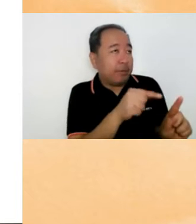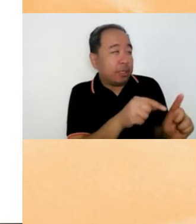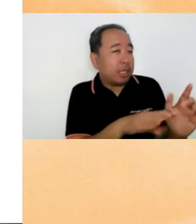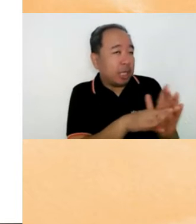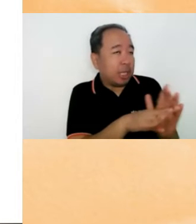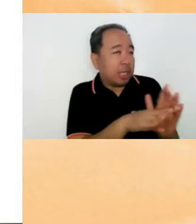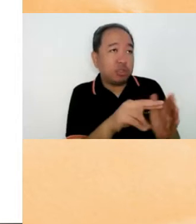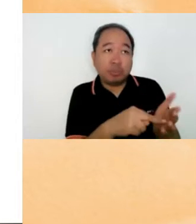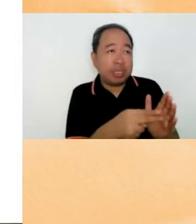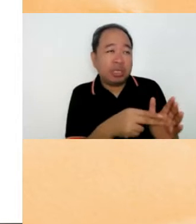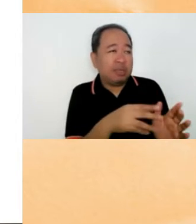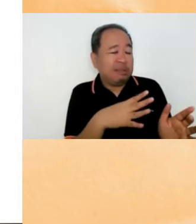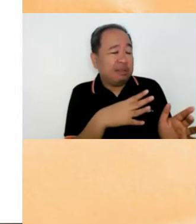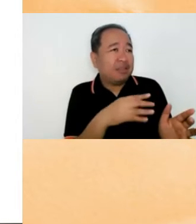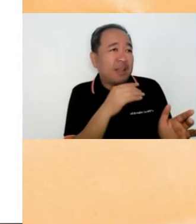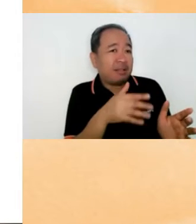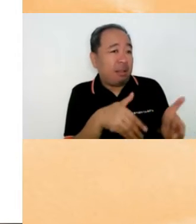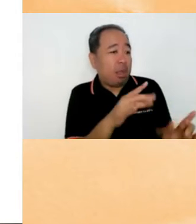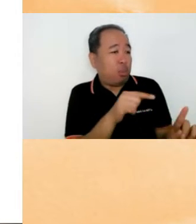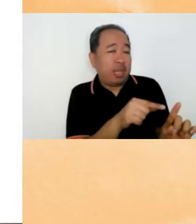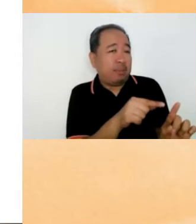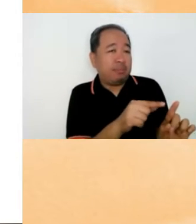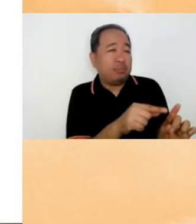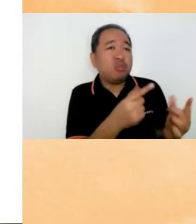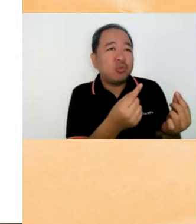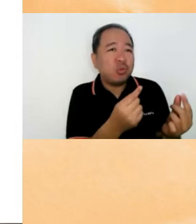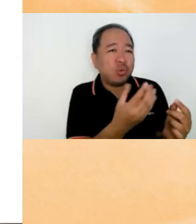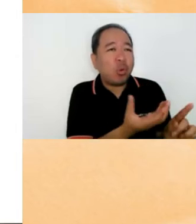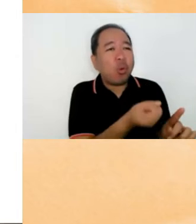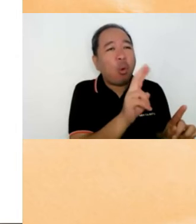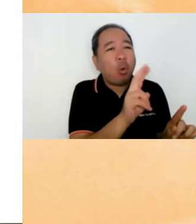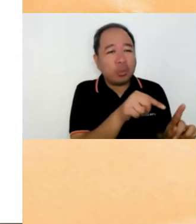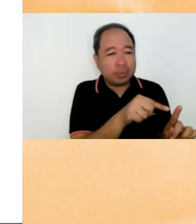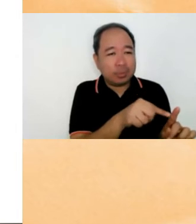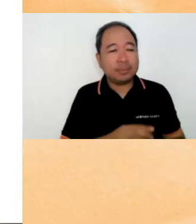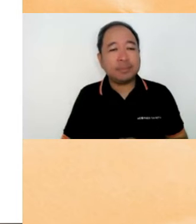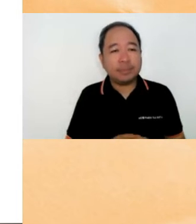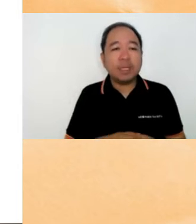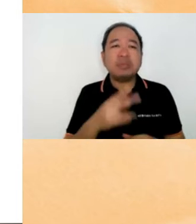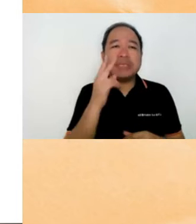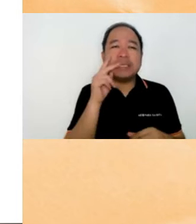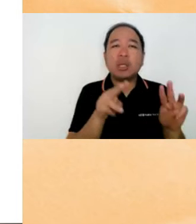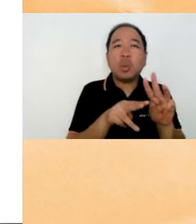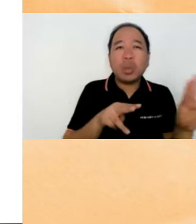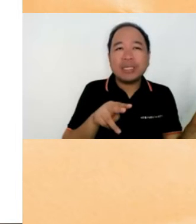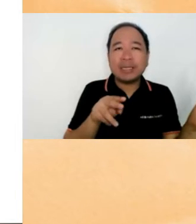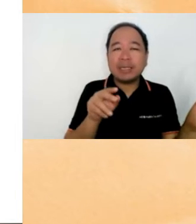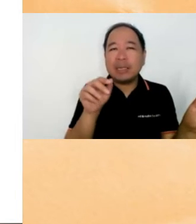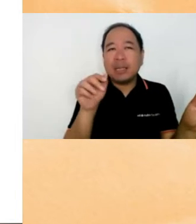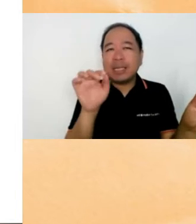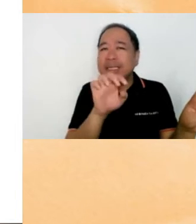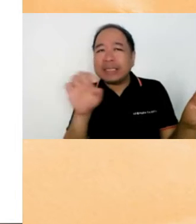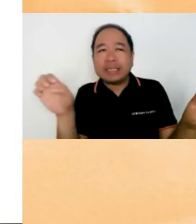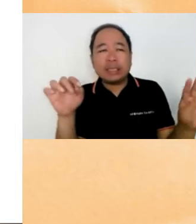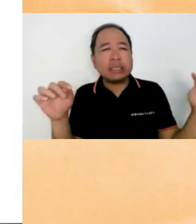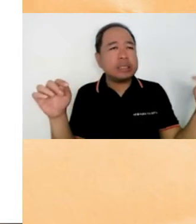know. Also, discipline in the Western sense has been so closely related to toilet training, no.